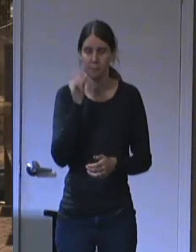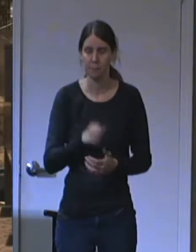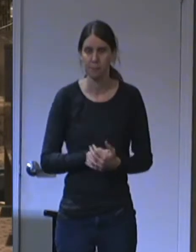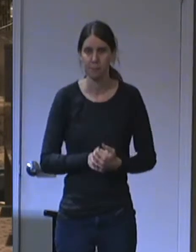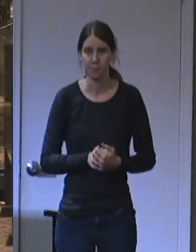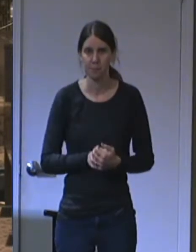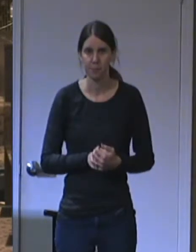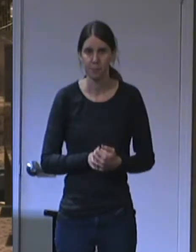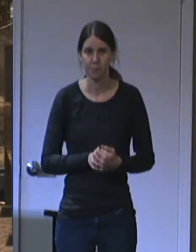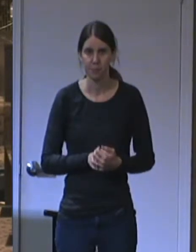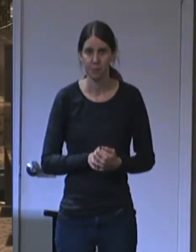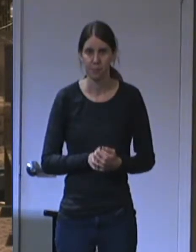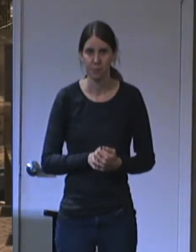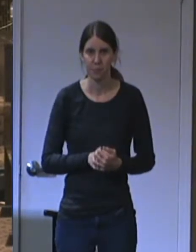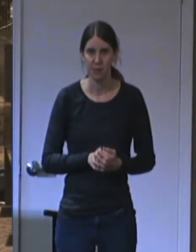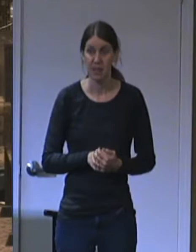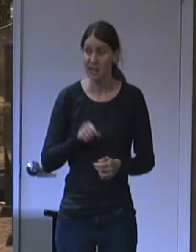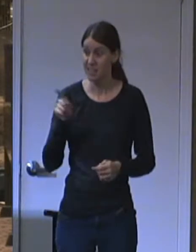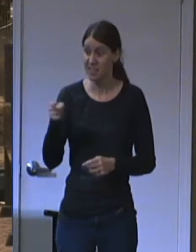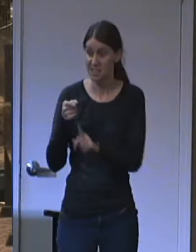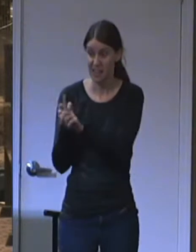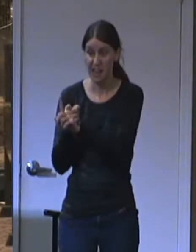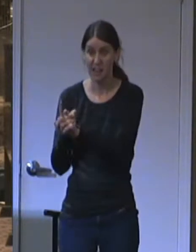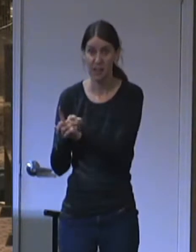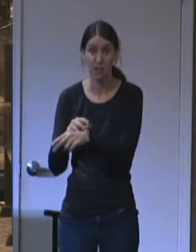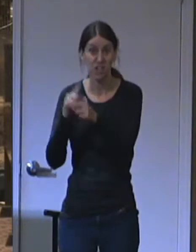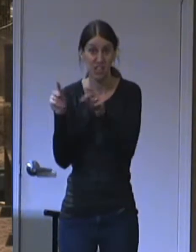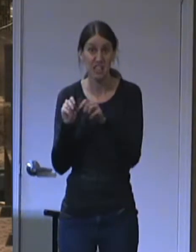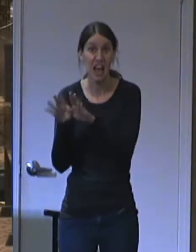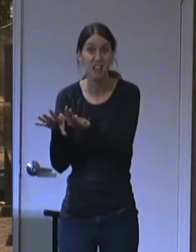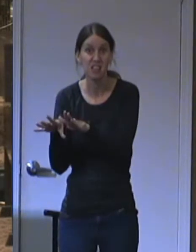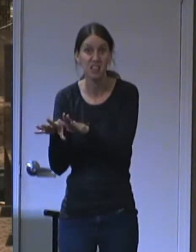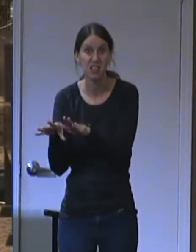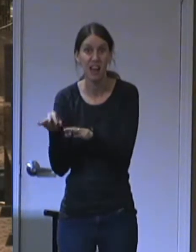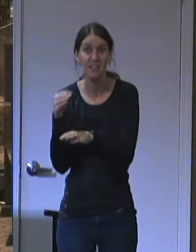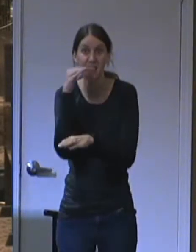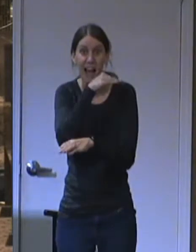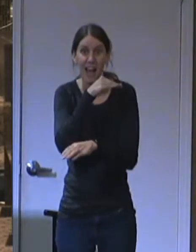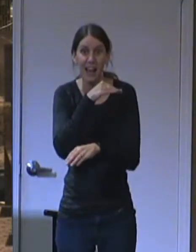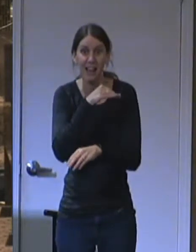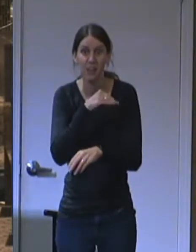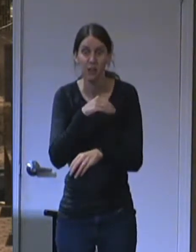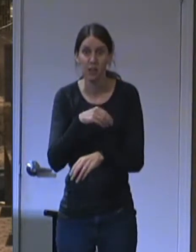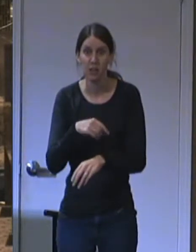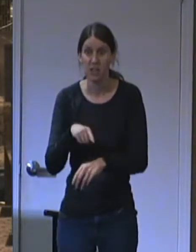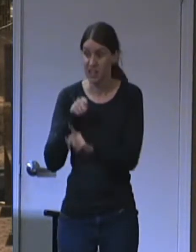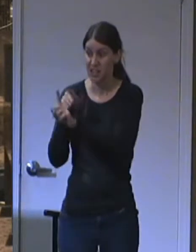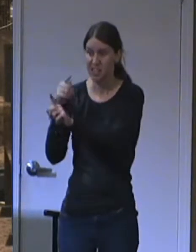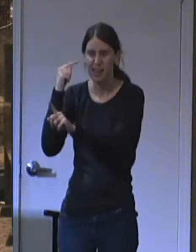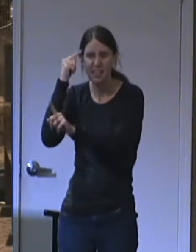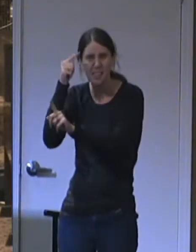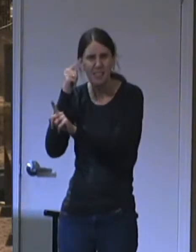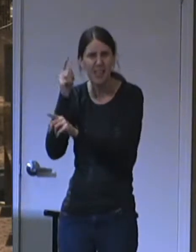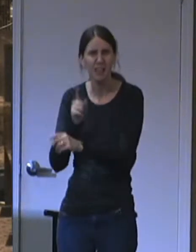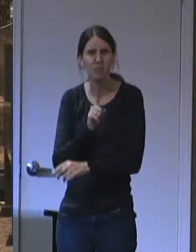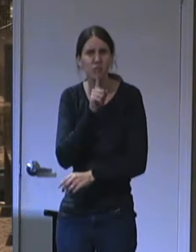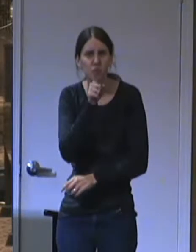You could put them on a lie detector test and they would believe it because they have convinced themselves that that is now the truth.